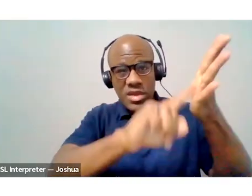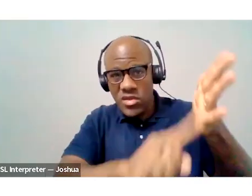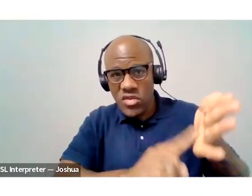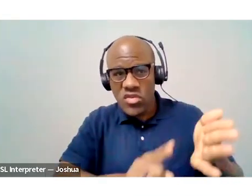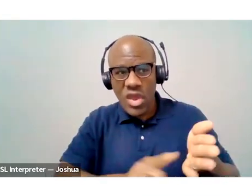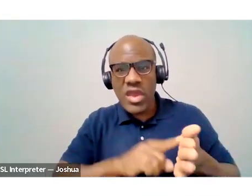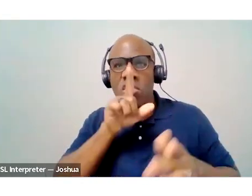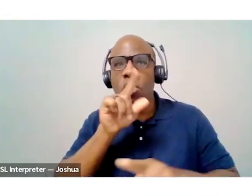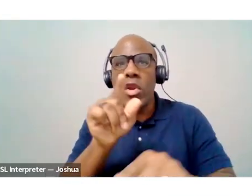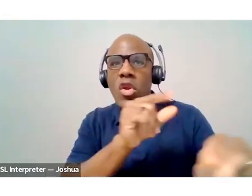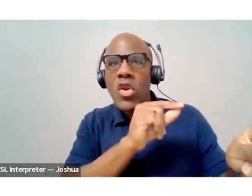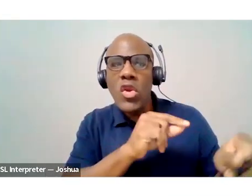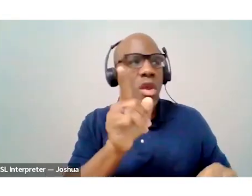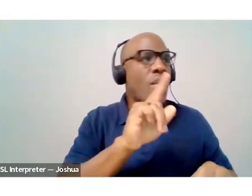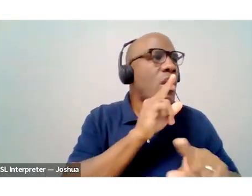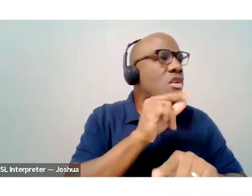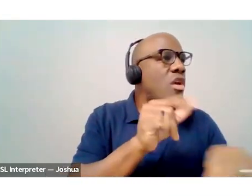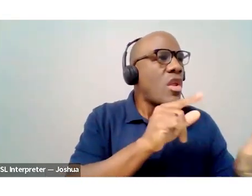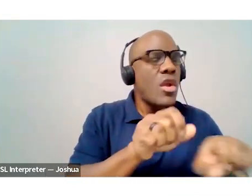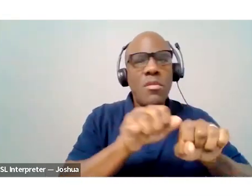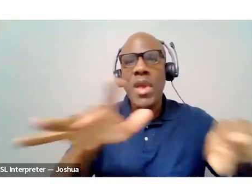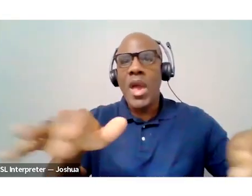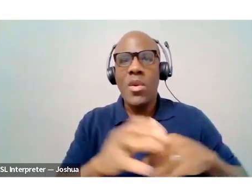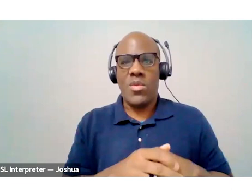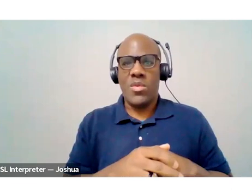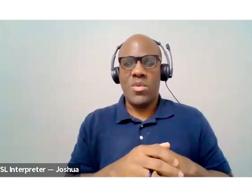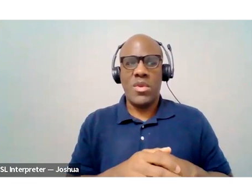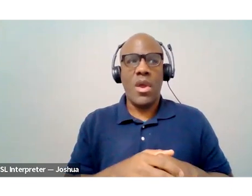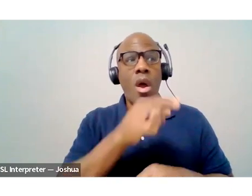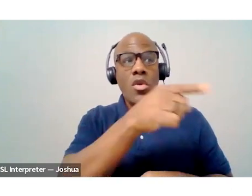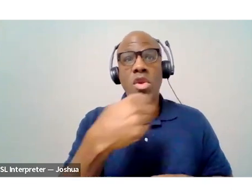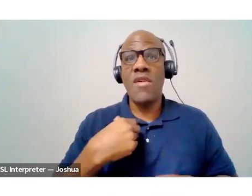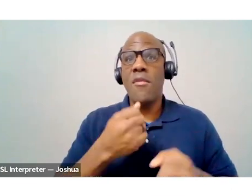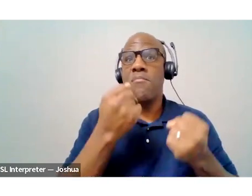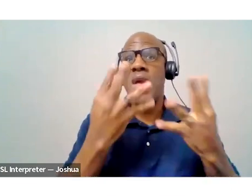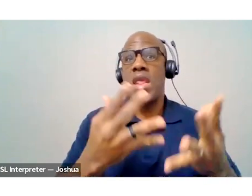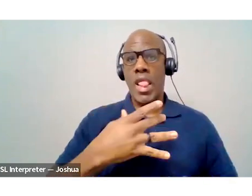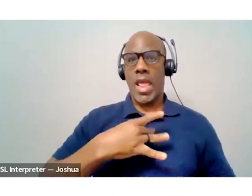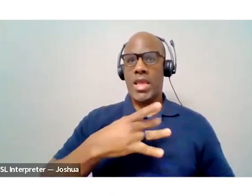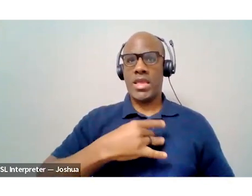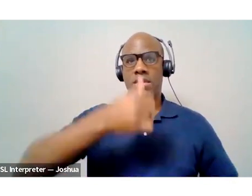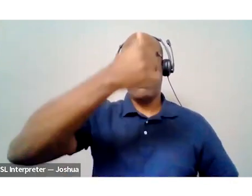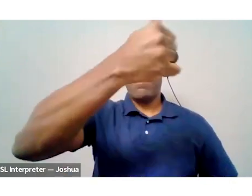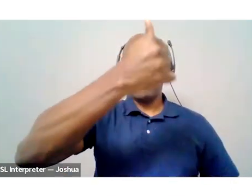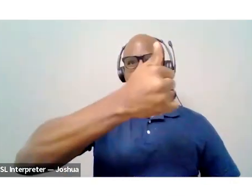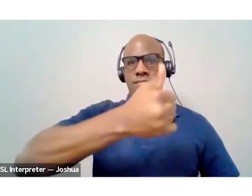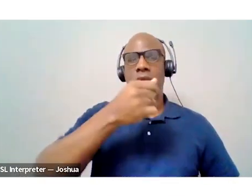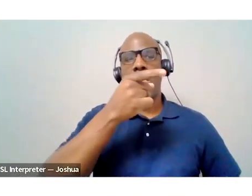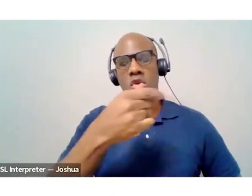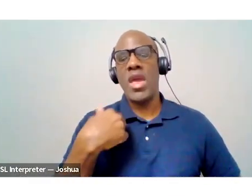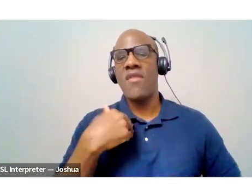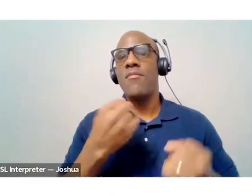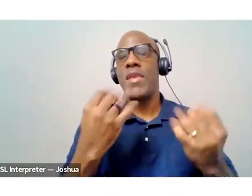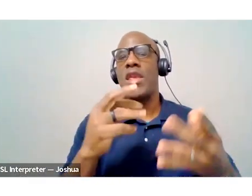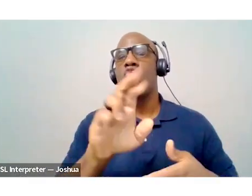the most shares or likes? It might be, again, this is why people have pushed back around folks